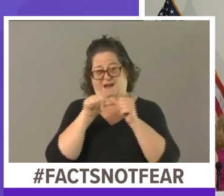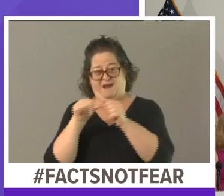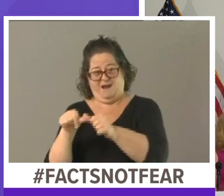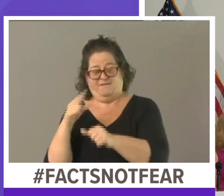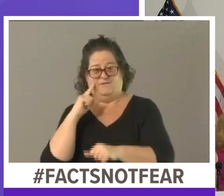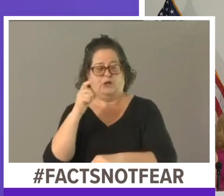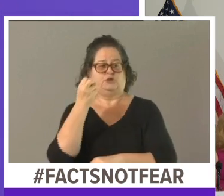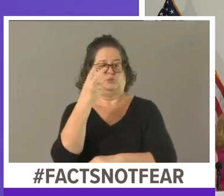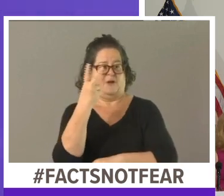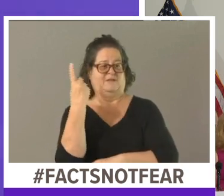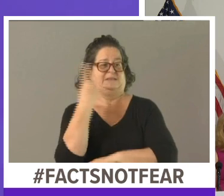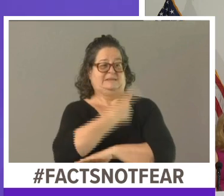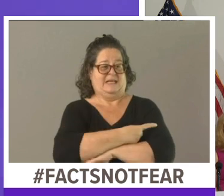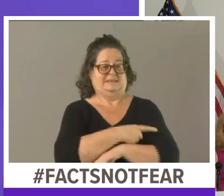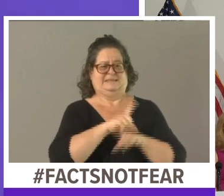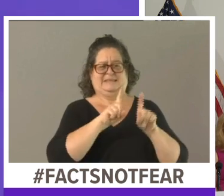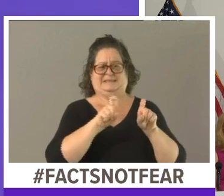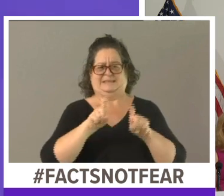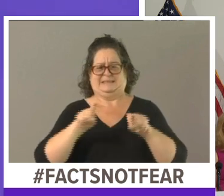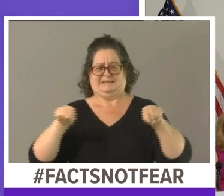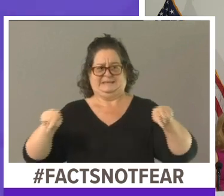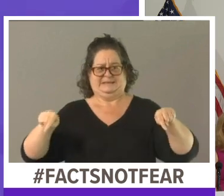at